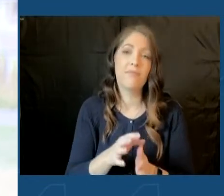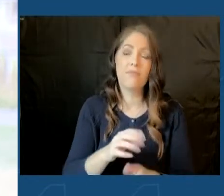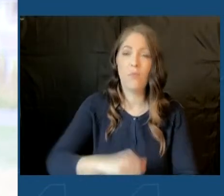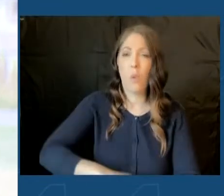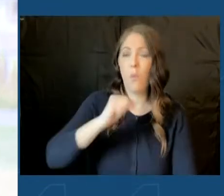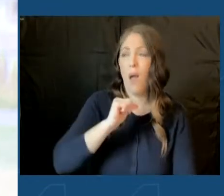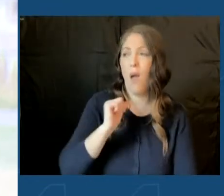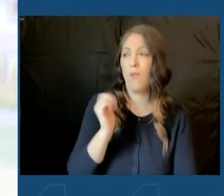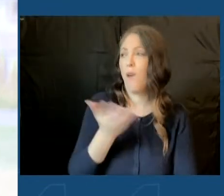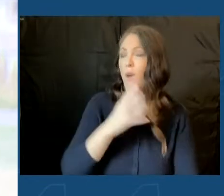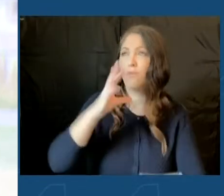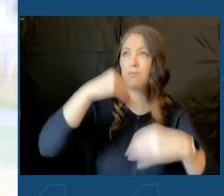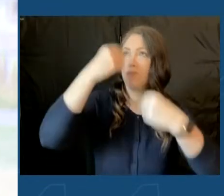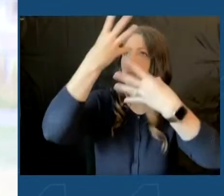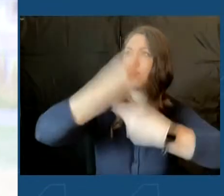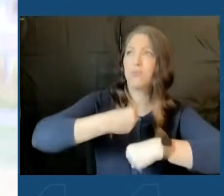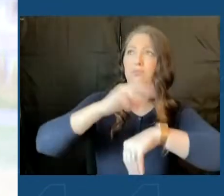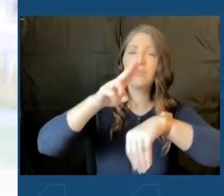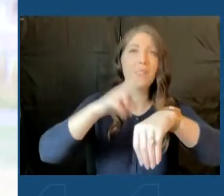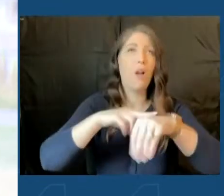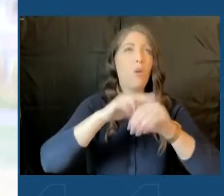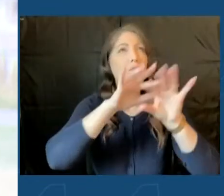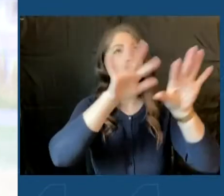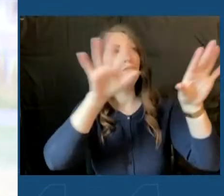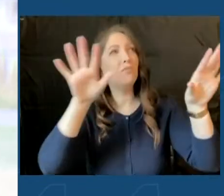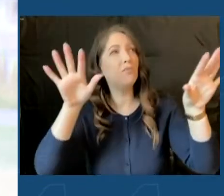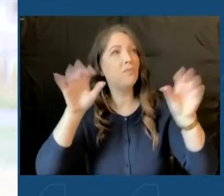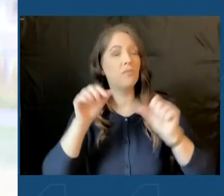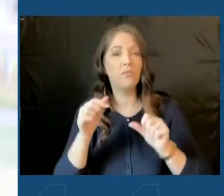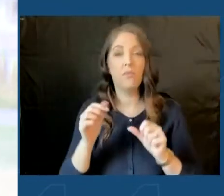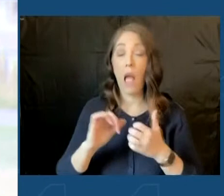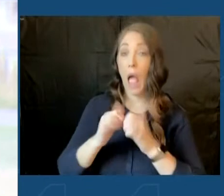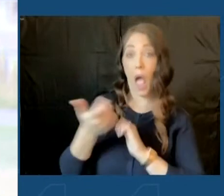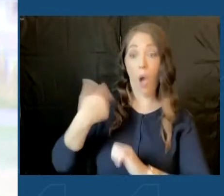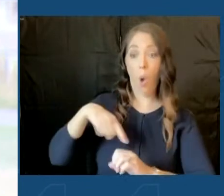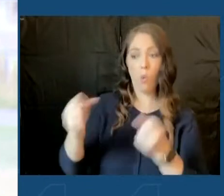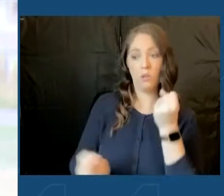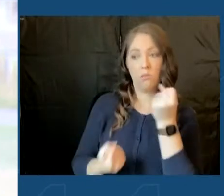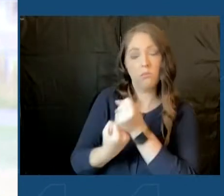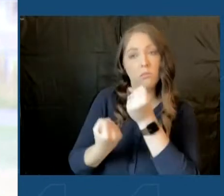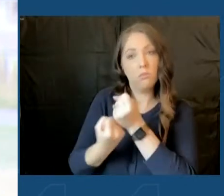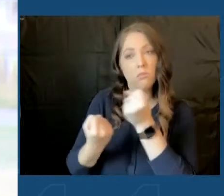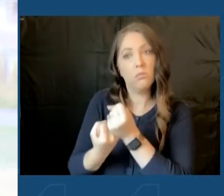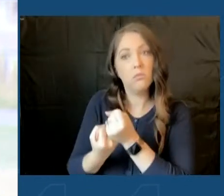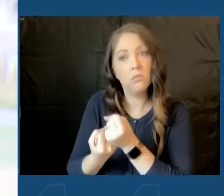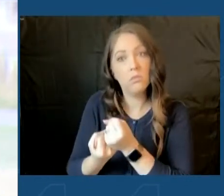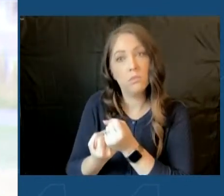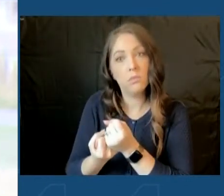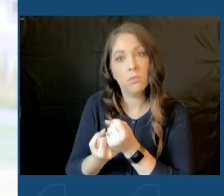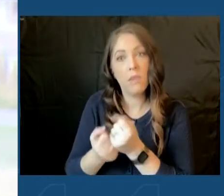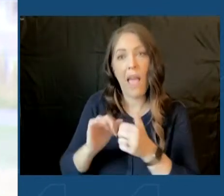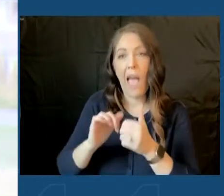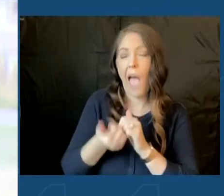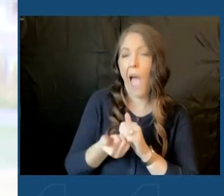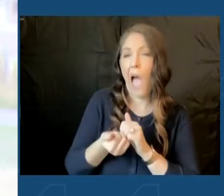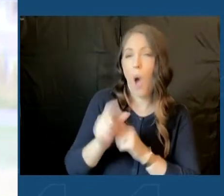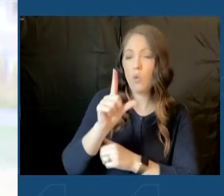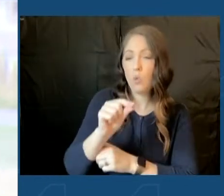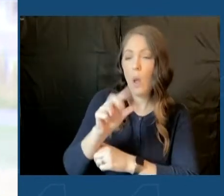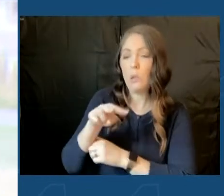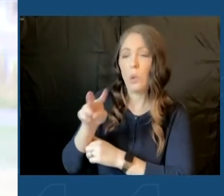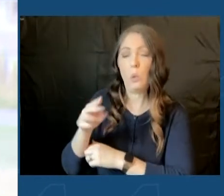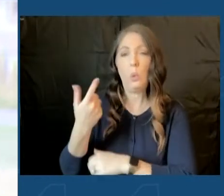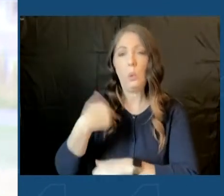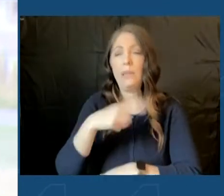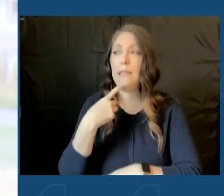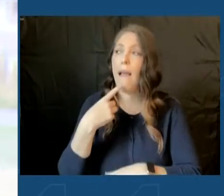here. But how can we continue to enhance it? How will we, on this day in 2022, be able to say we had a path to go forward, we had a